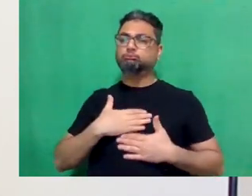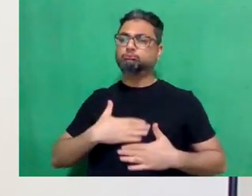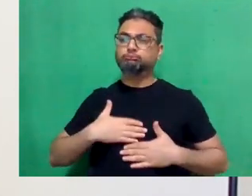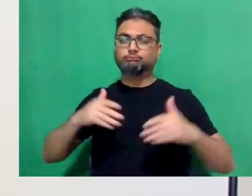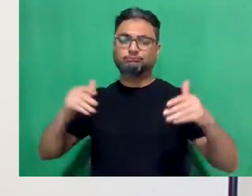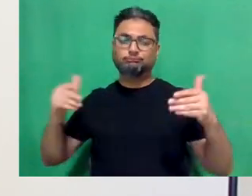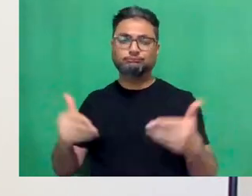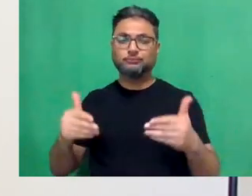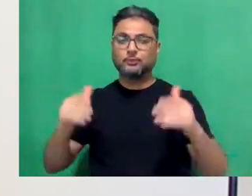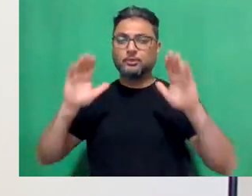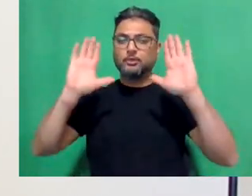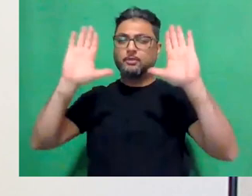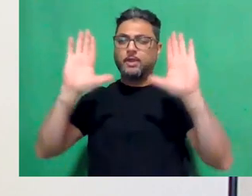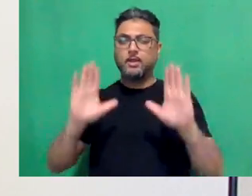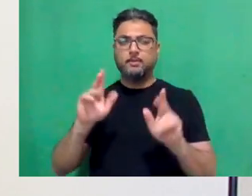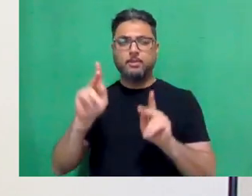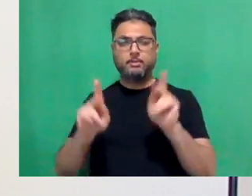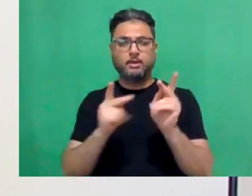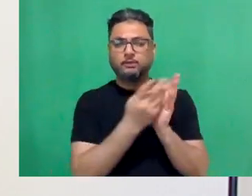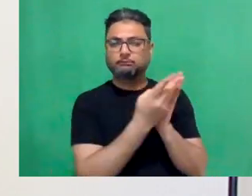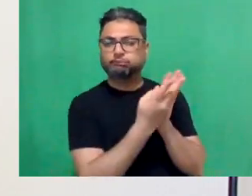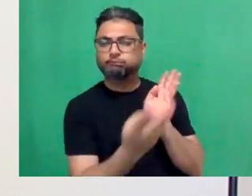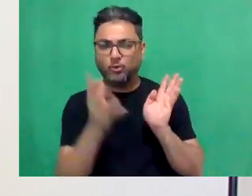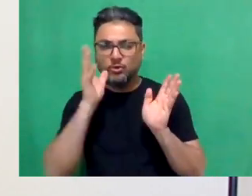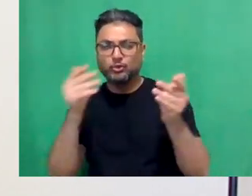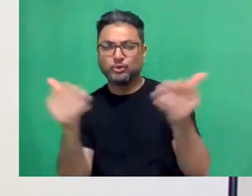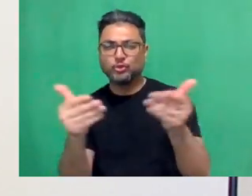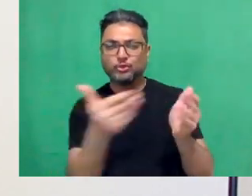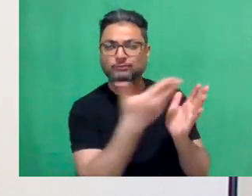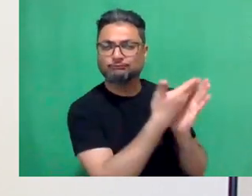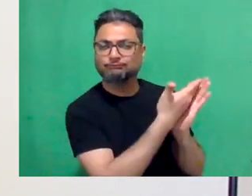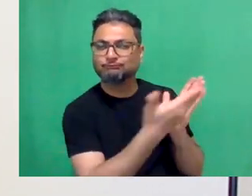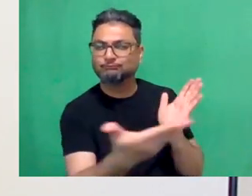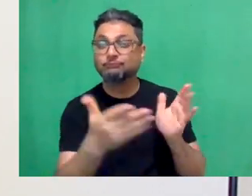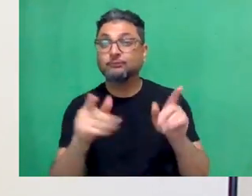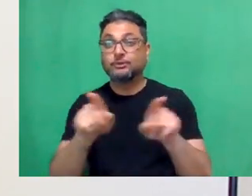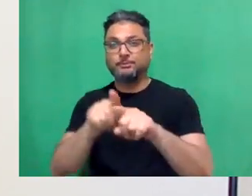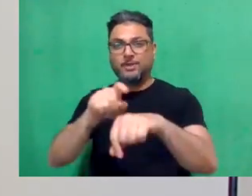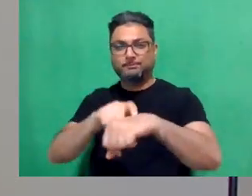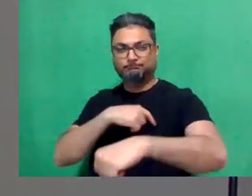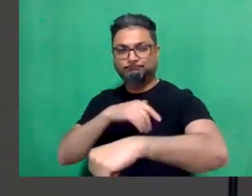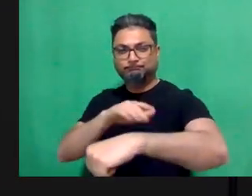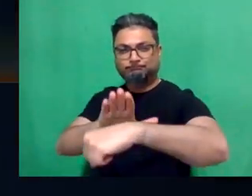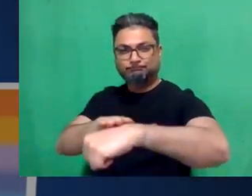you to the college, as well as share their words of advice. Let's listen.